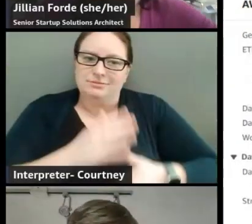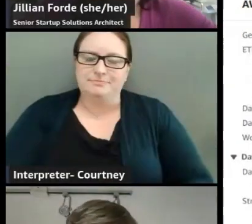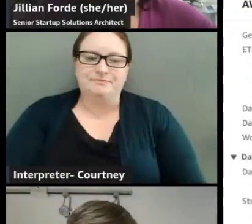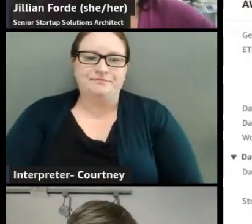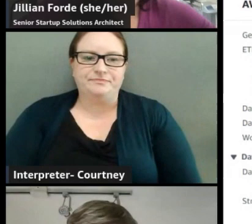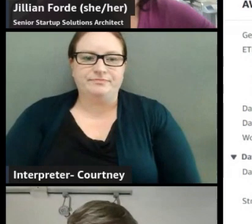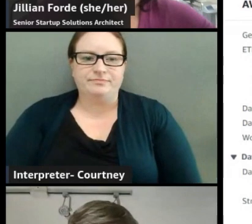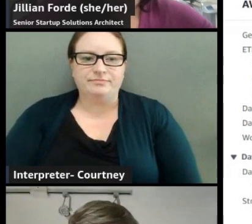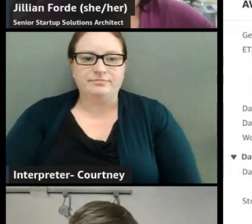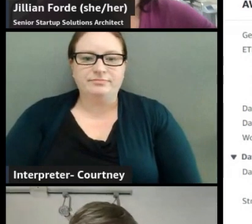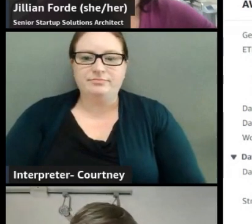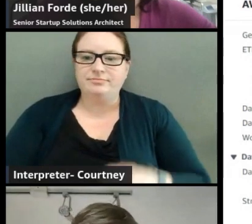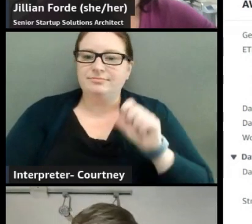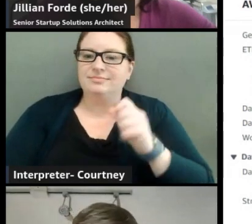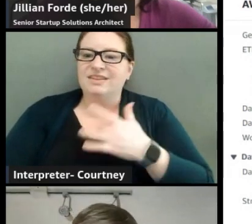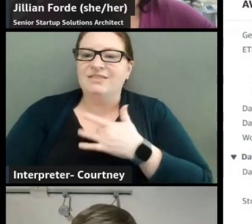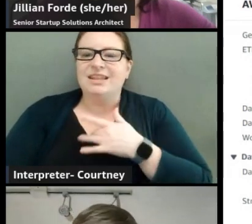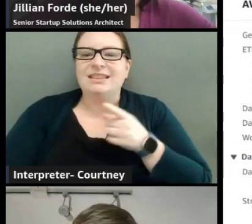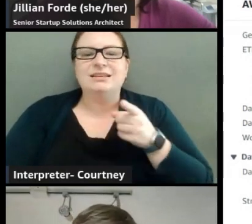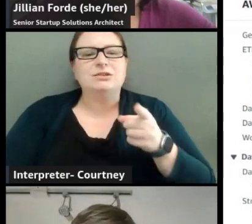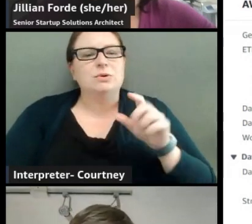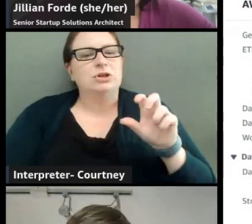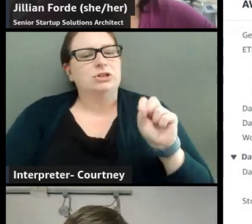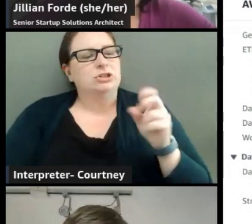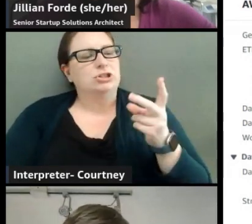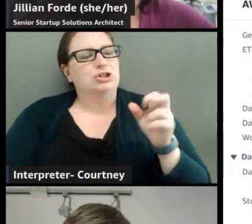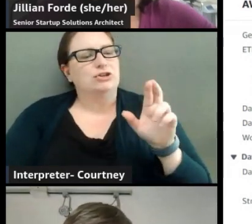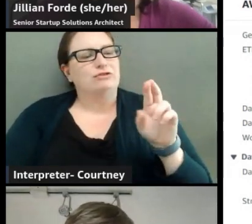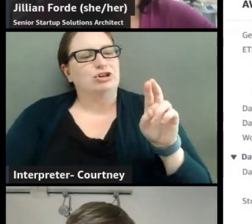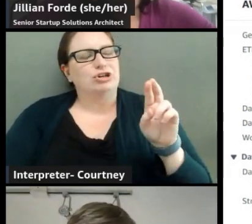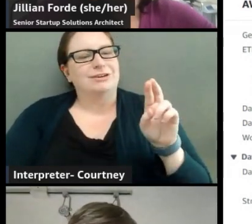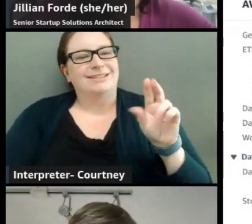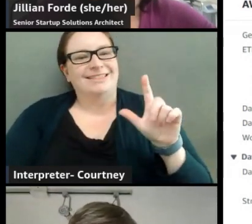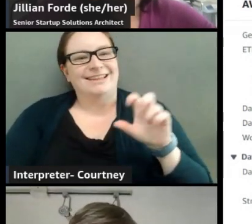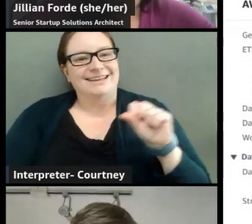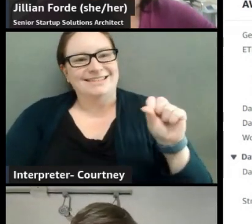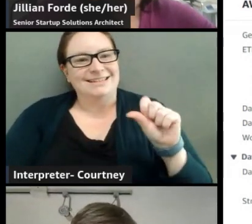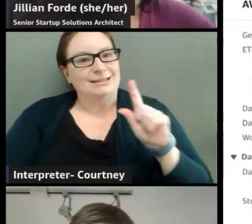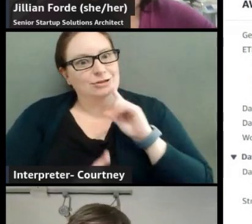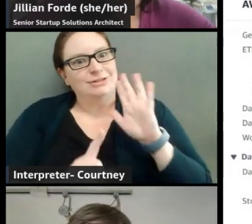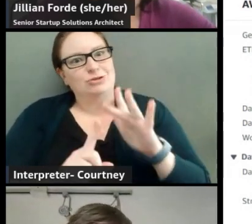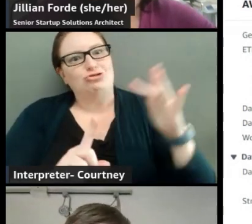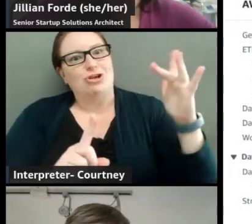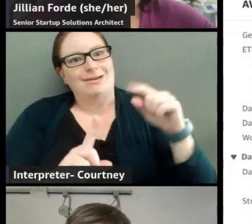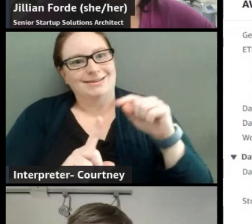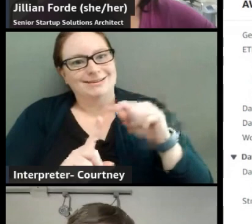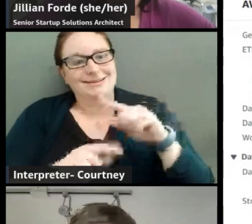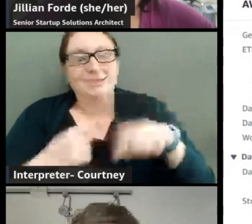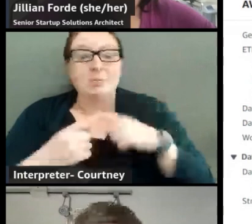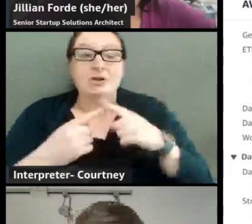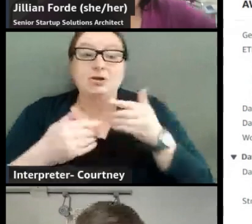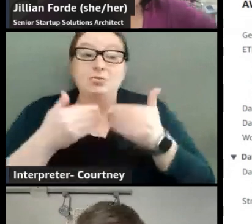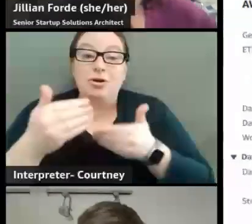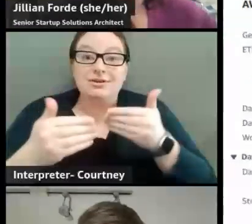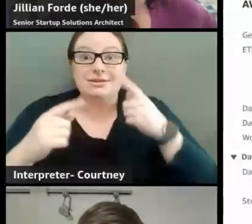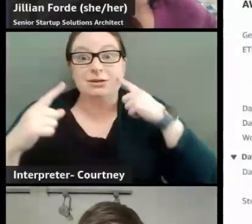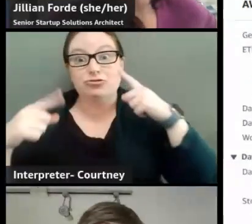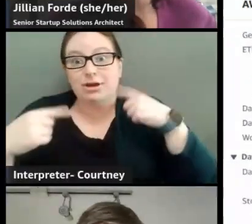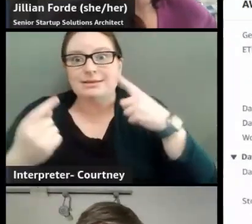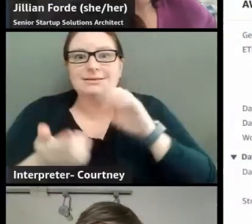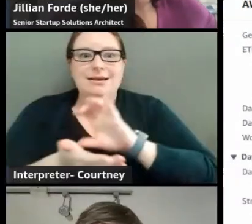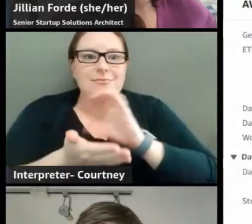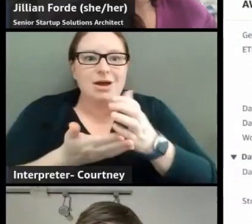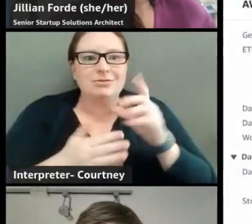like this is where serverless just shines so bright. When you are processing, crazy amounts of